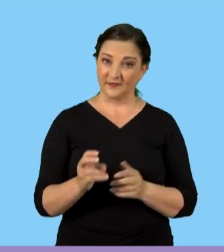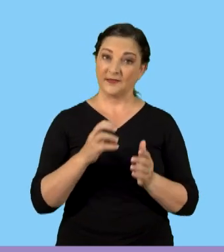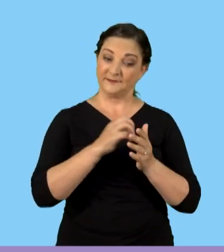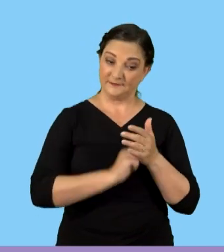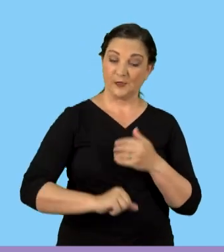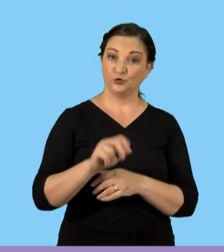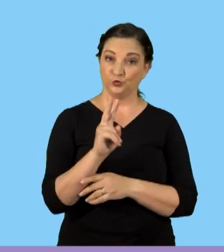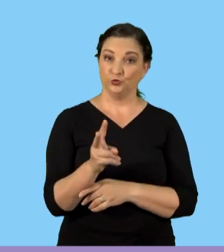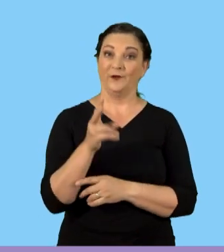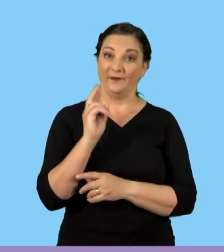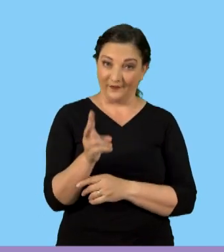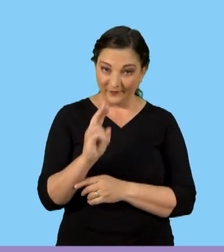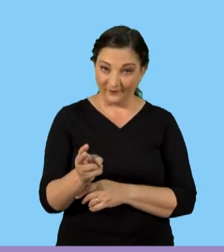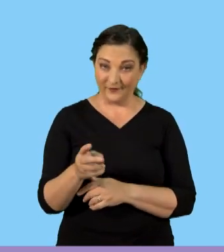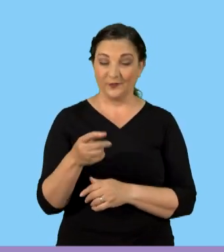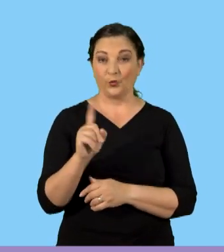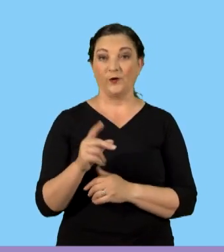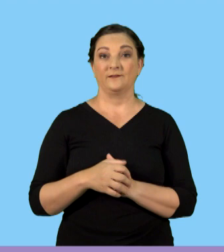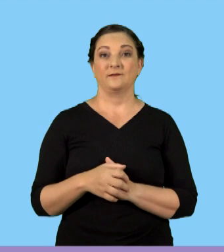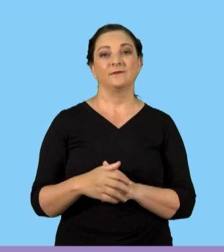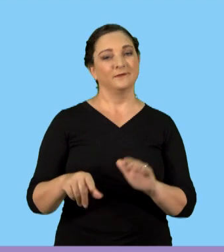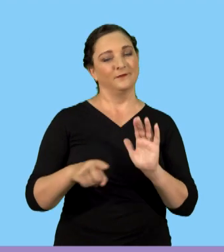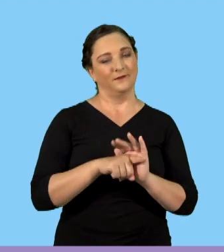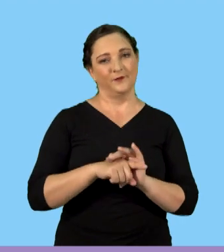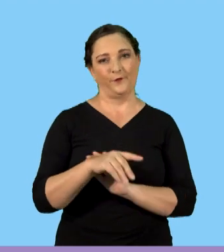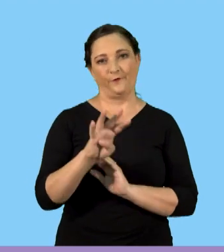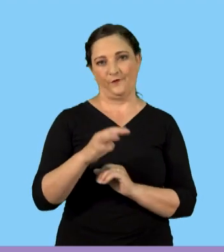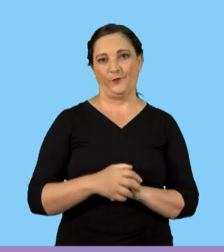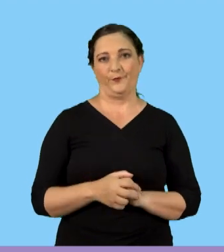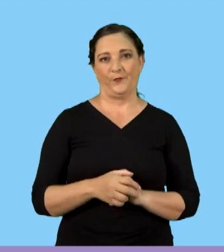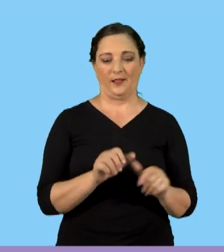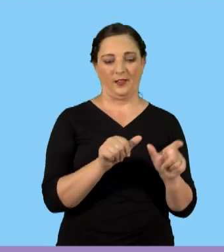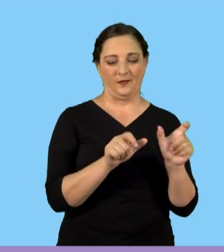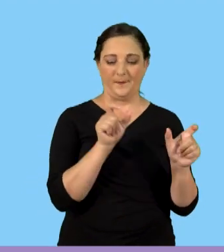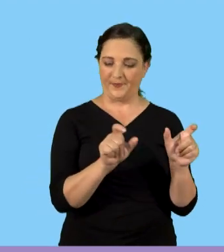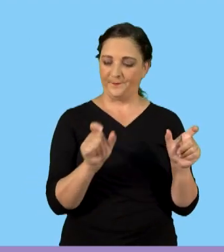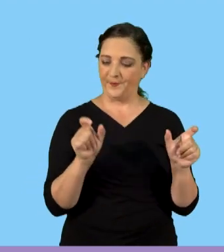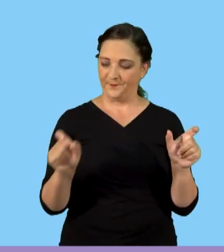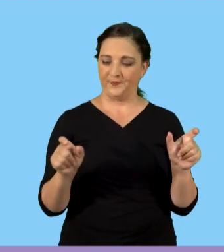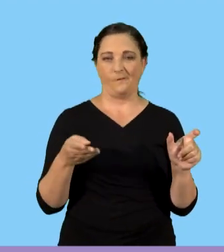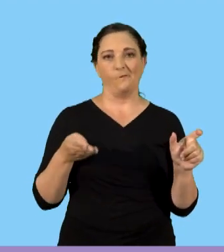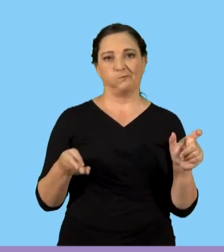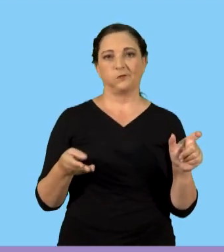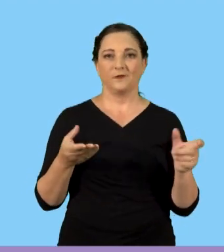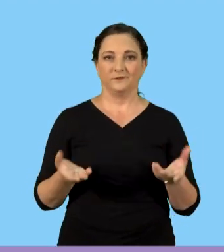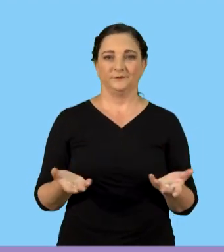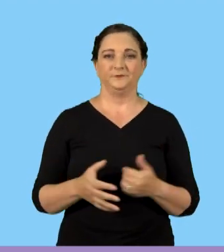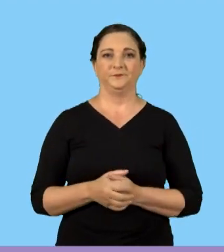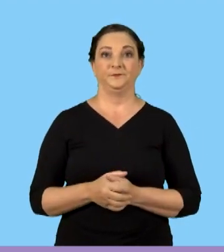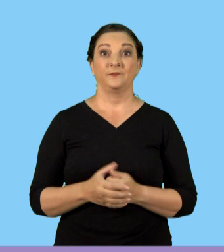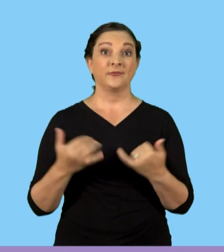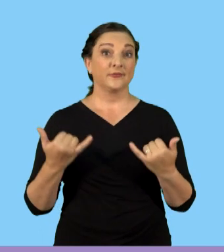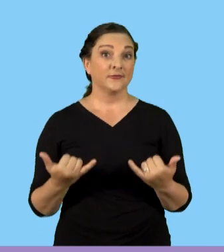And when we continue subtracting 2 again, that is going to give us a negative 4. And those are the next 3